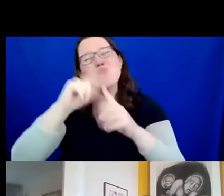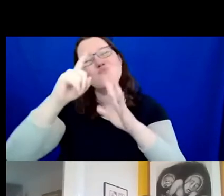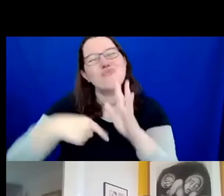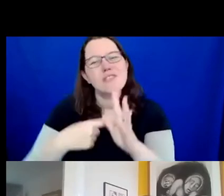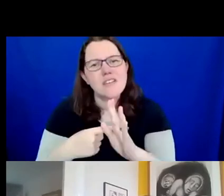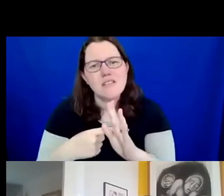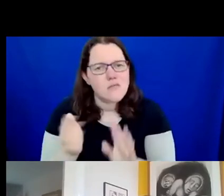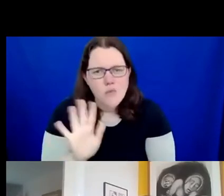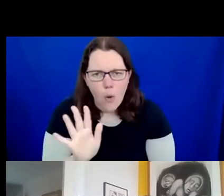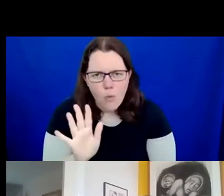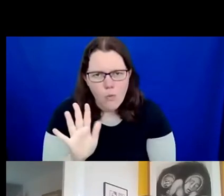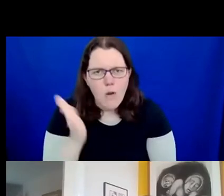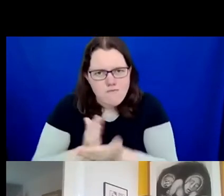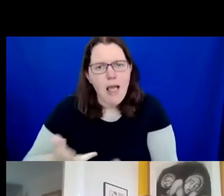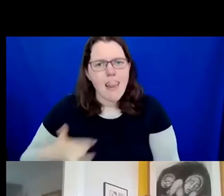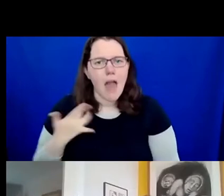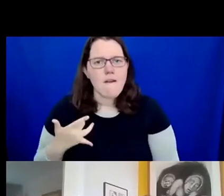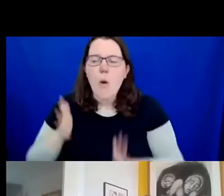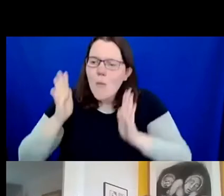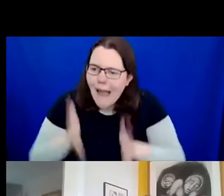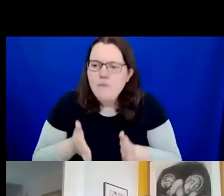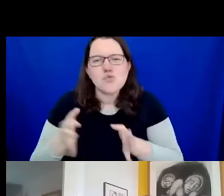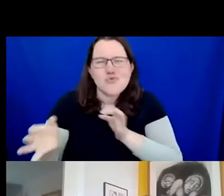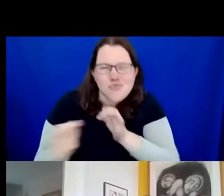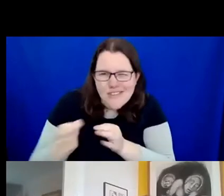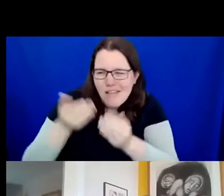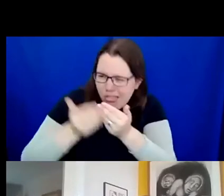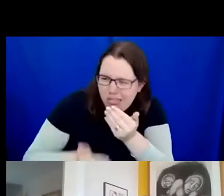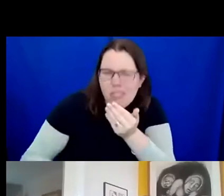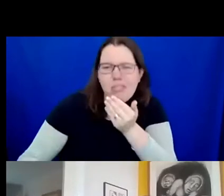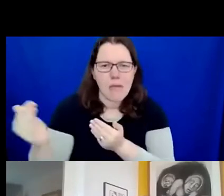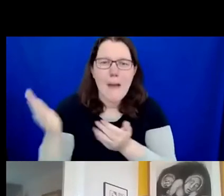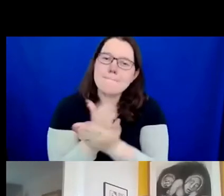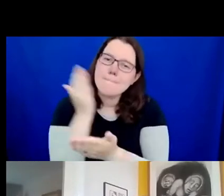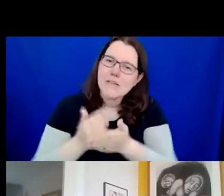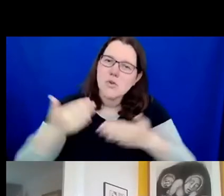for the long haul. So let's keep the gate open.